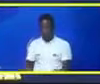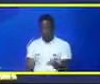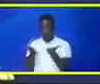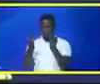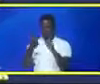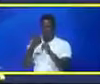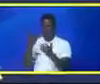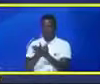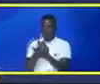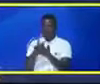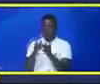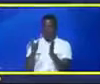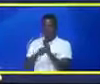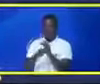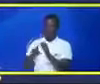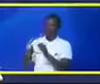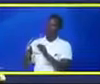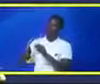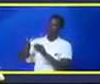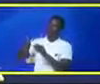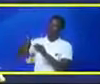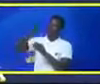that rejects Jesus.